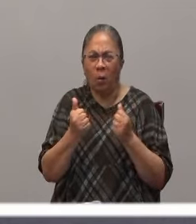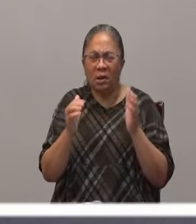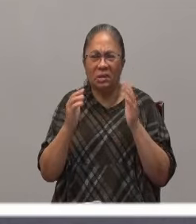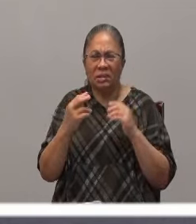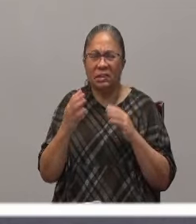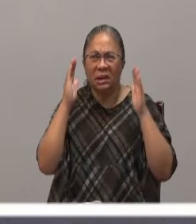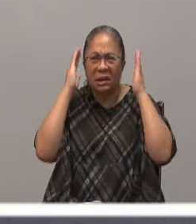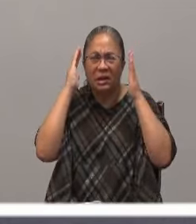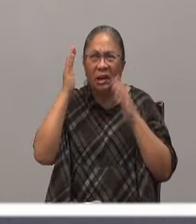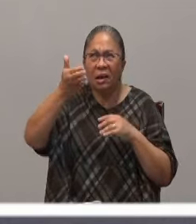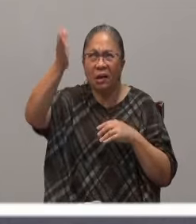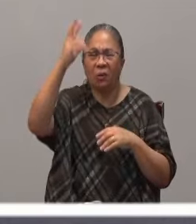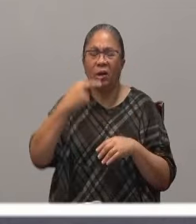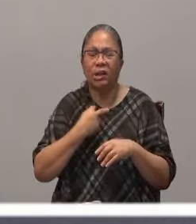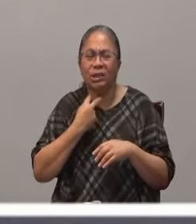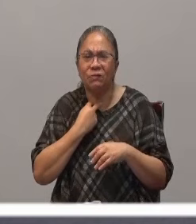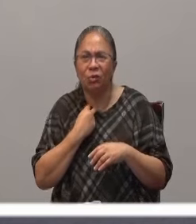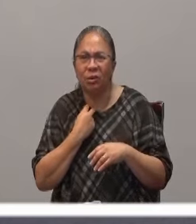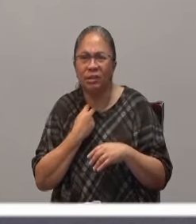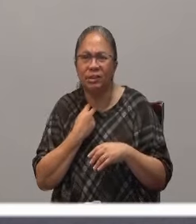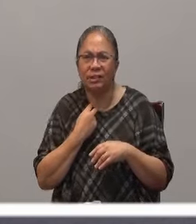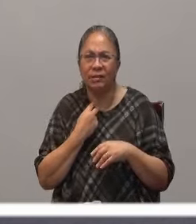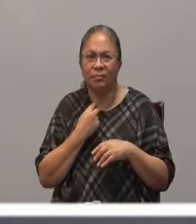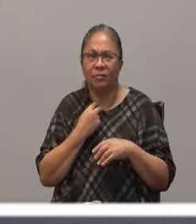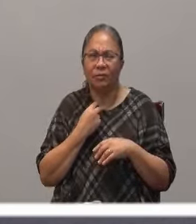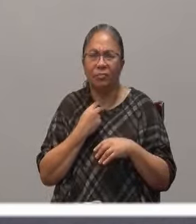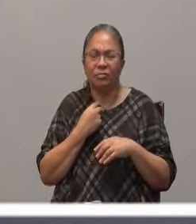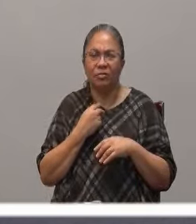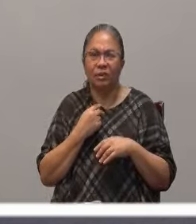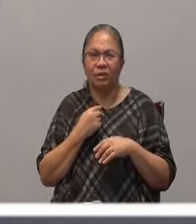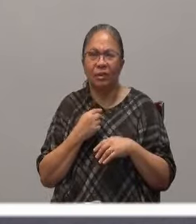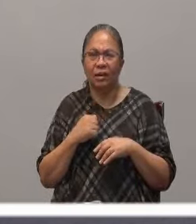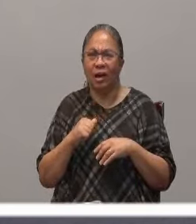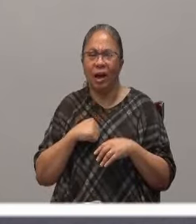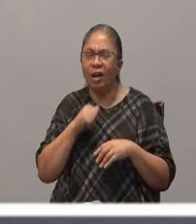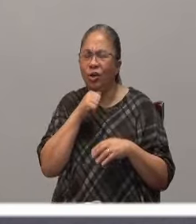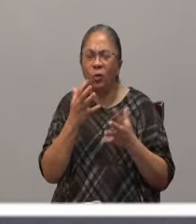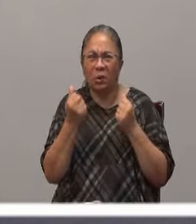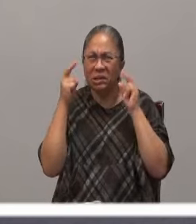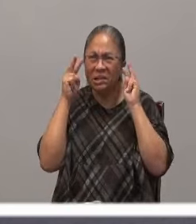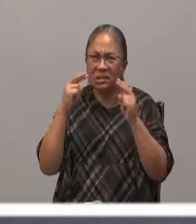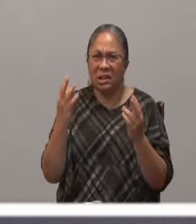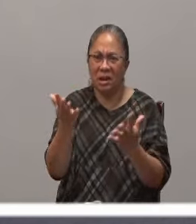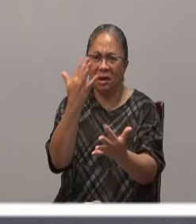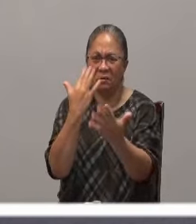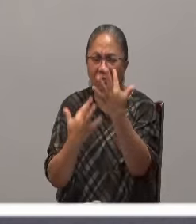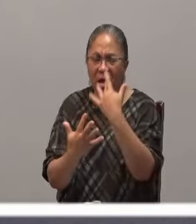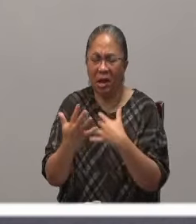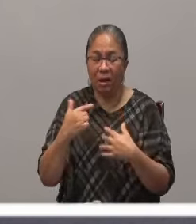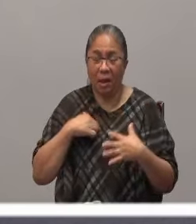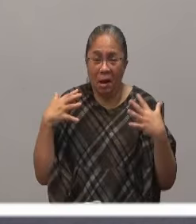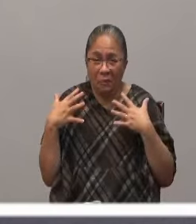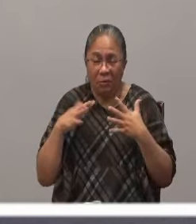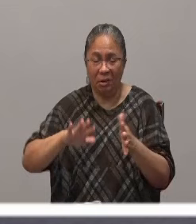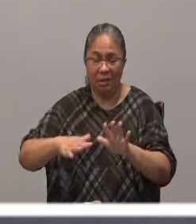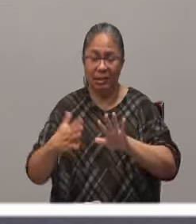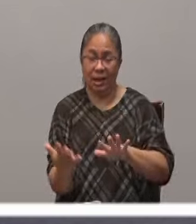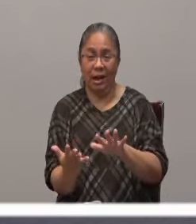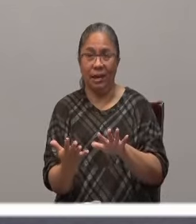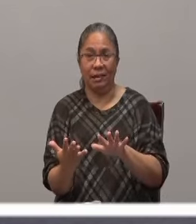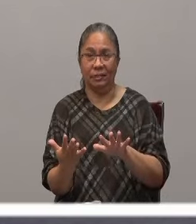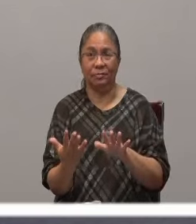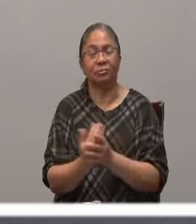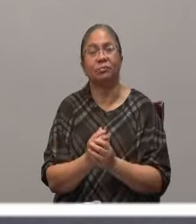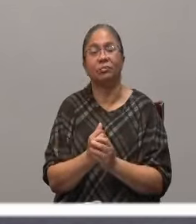my God, not look any longer on this great fire, or I shall die. And in the